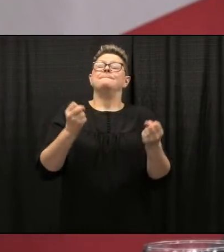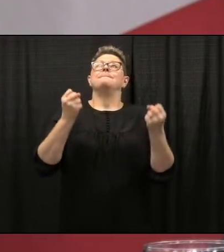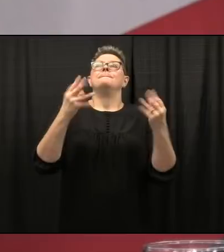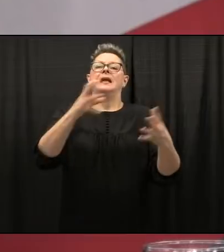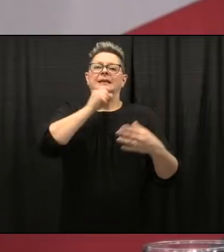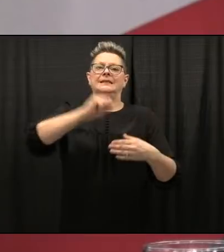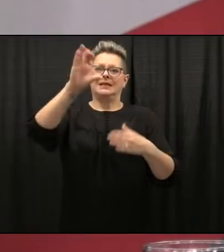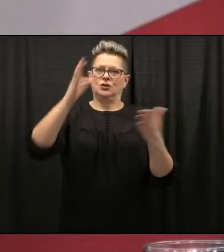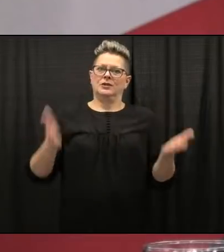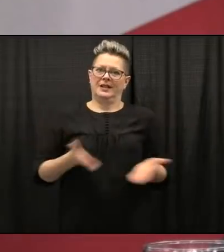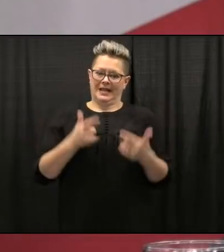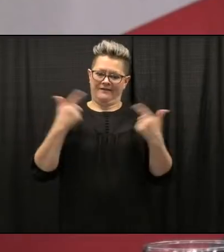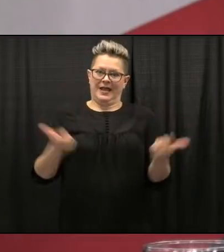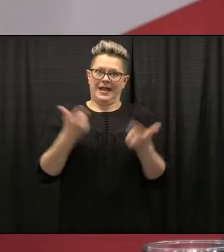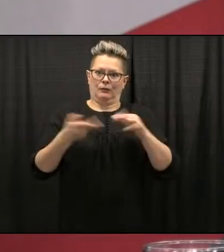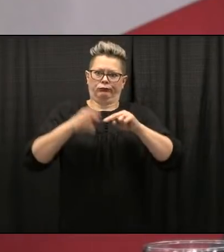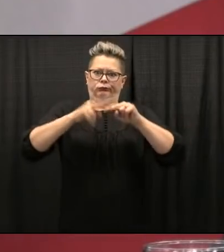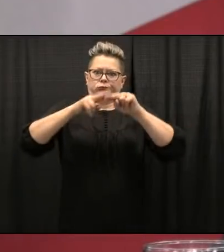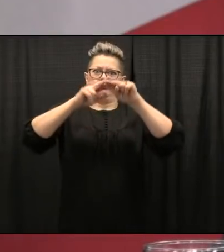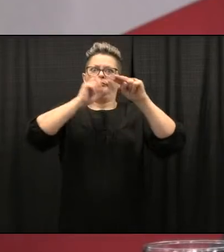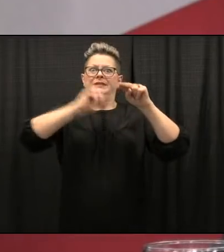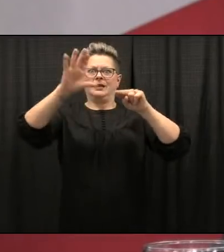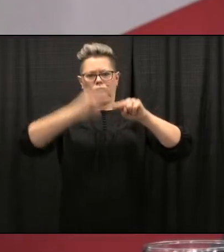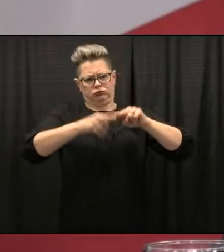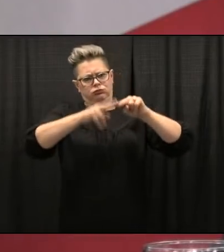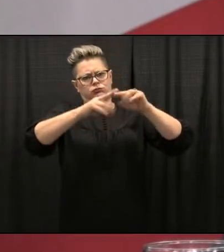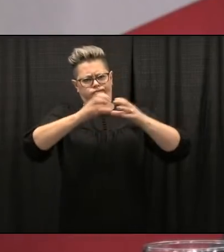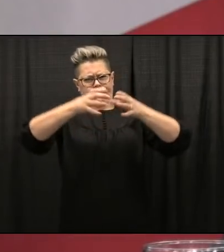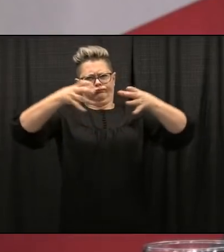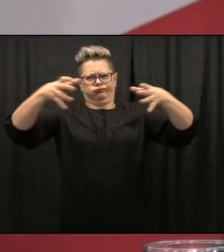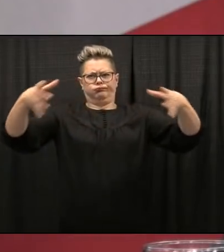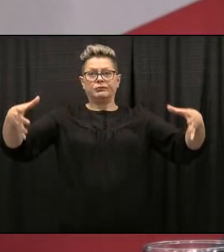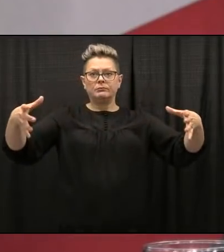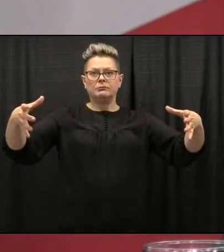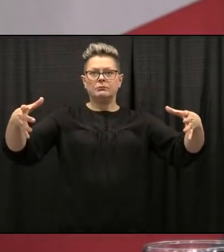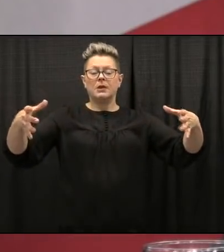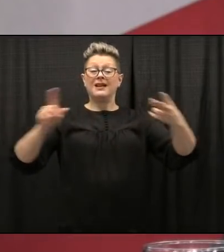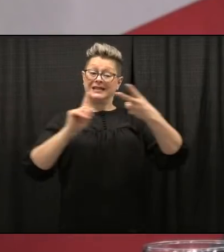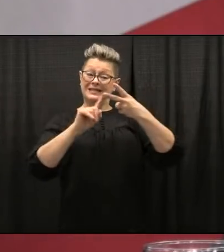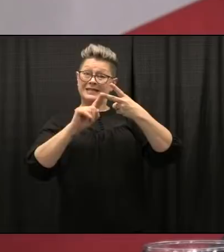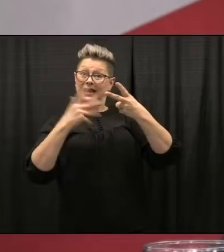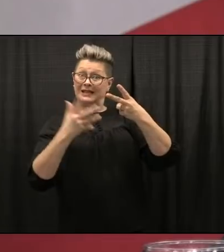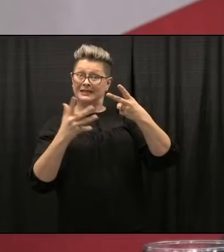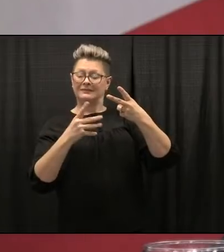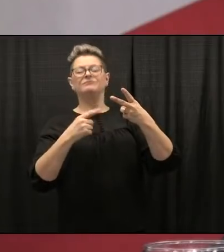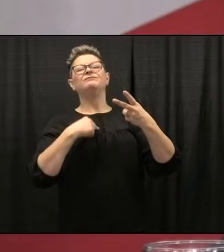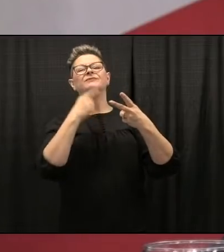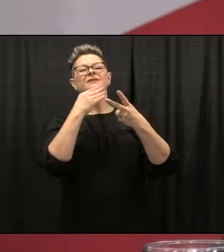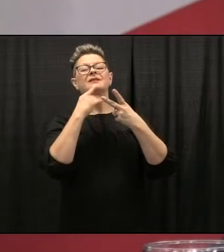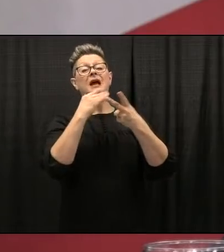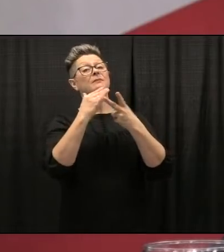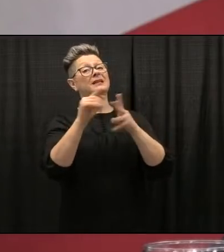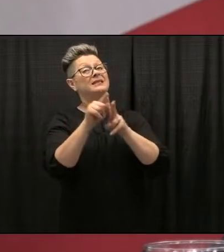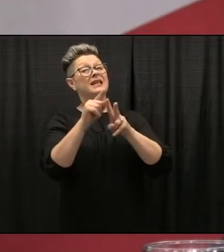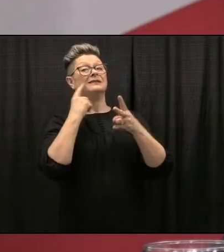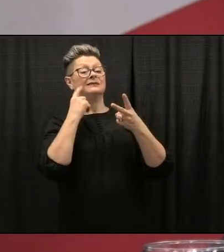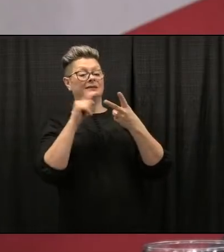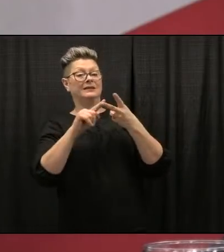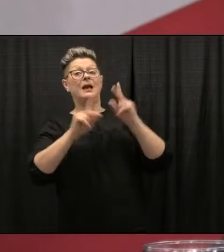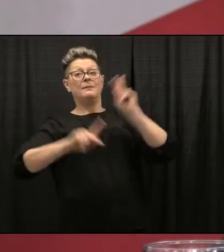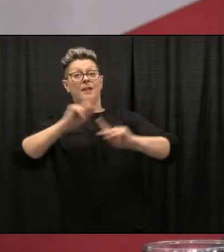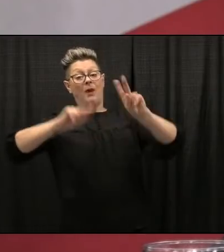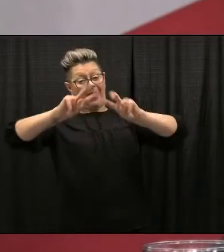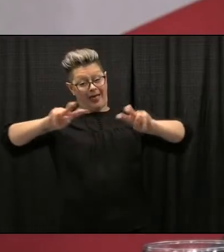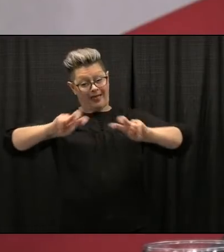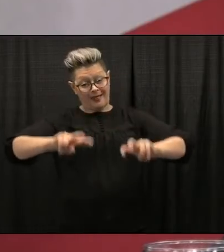the second thing is that I would refer back to my previous answer, that the people who would be analysing that